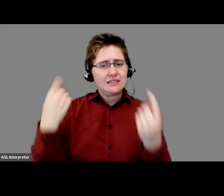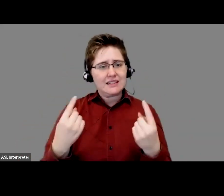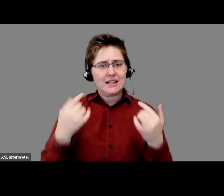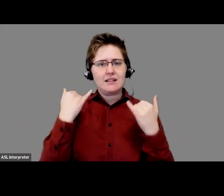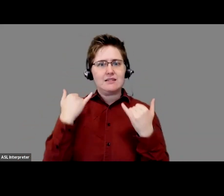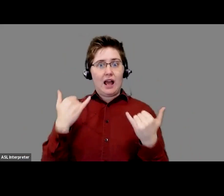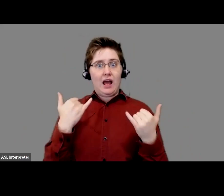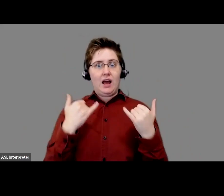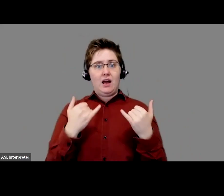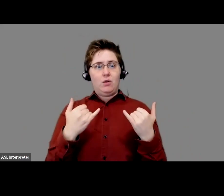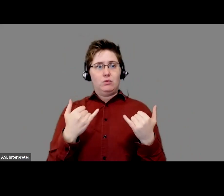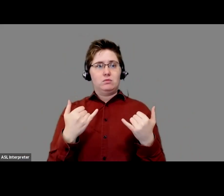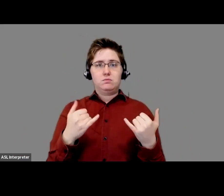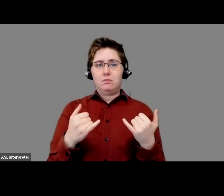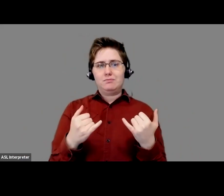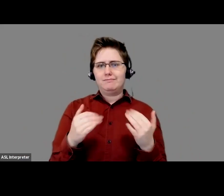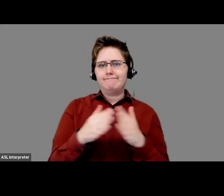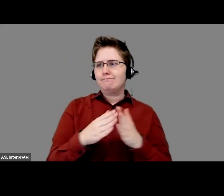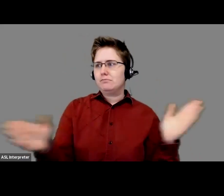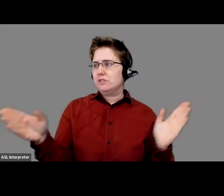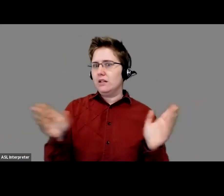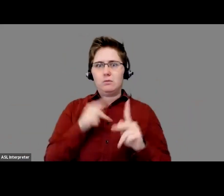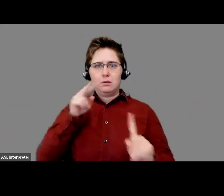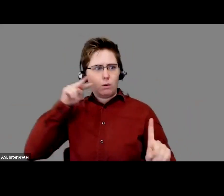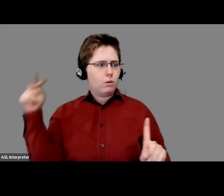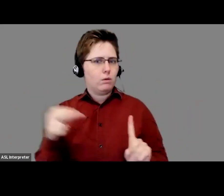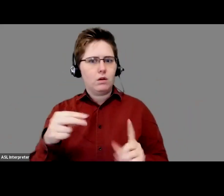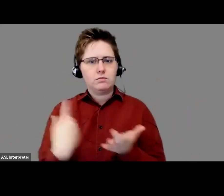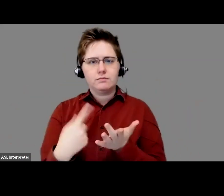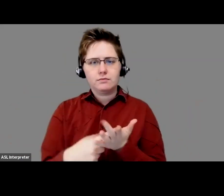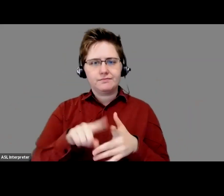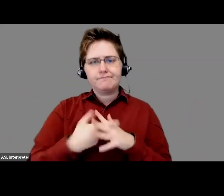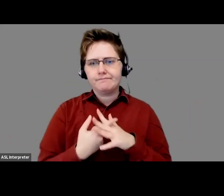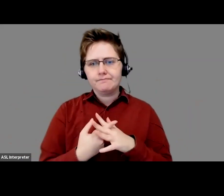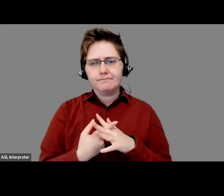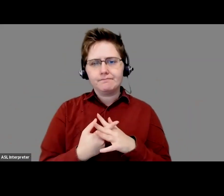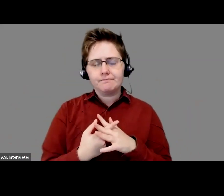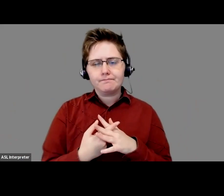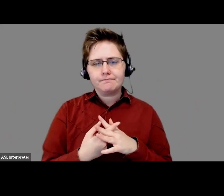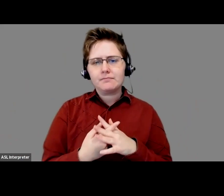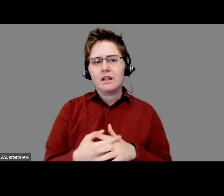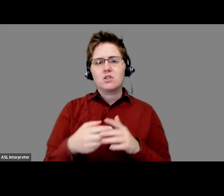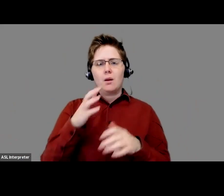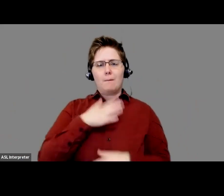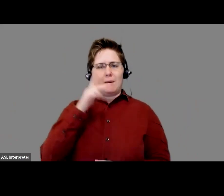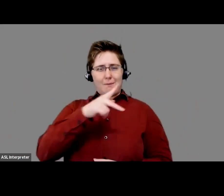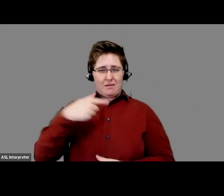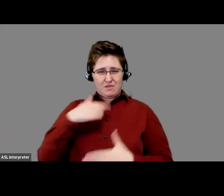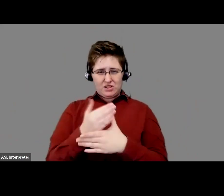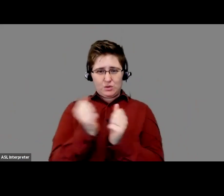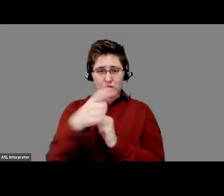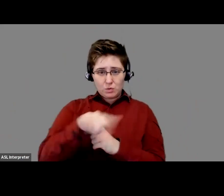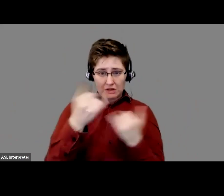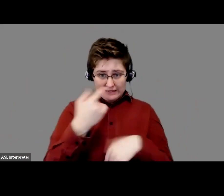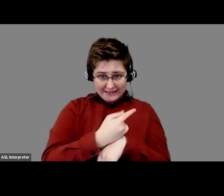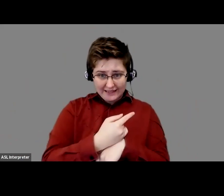entered the general population conversation. And so the way that the PowerPoint I'm going to share with you today